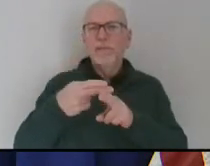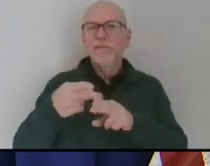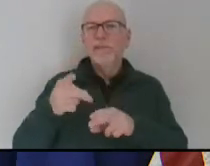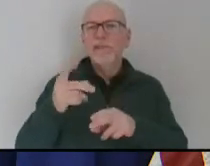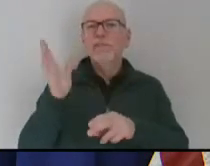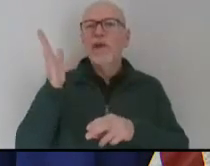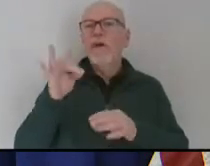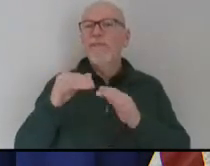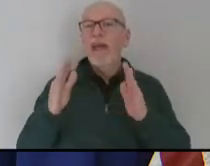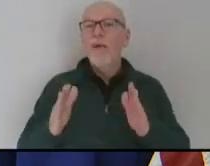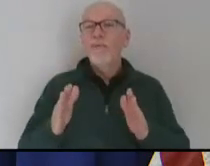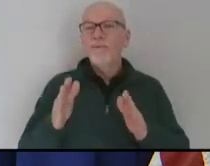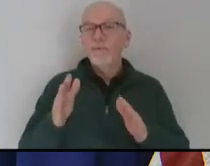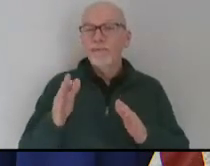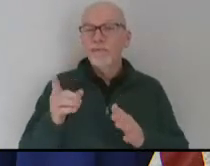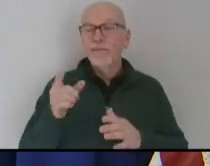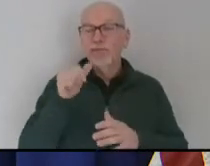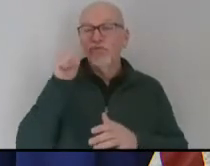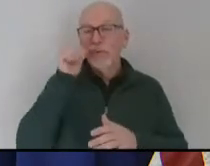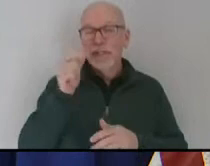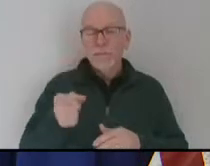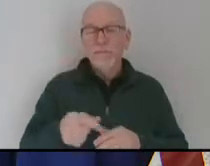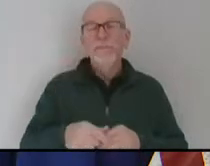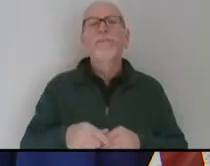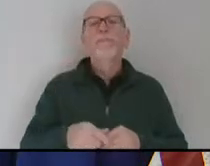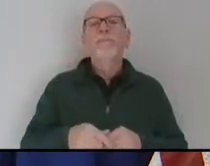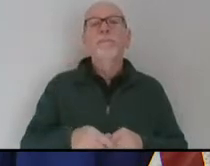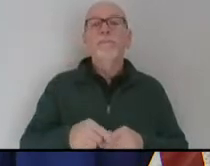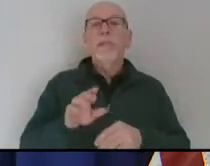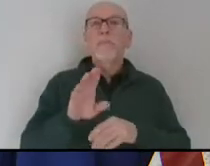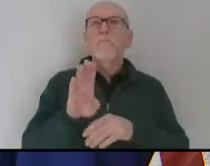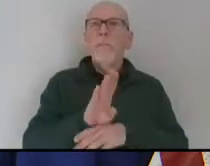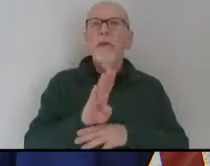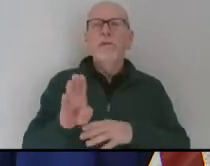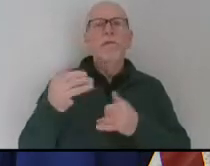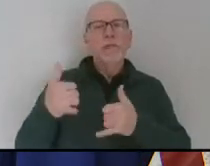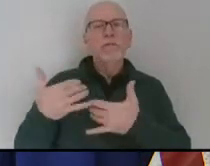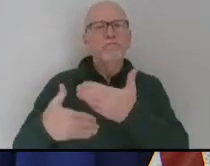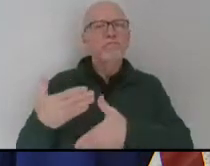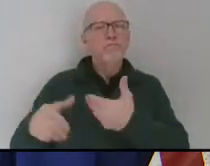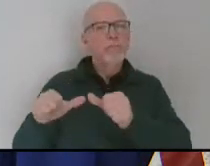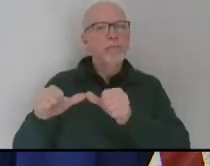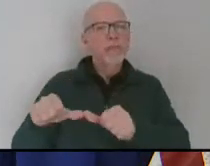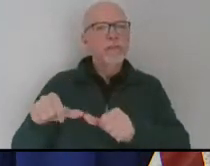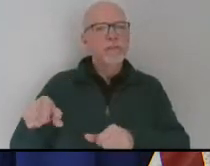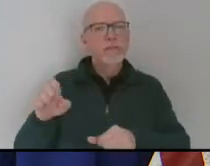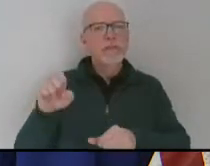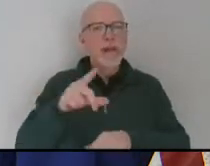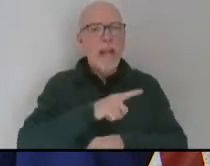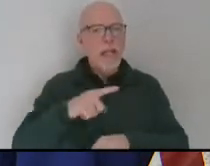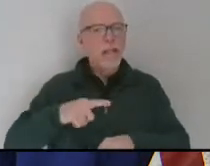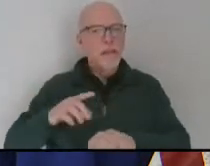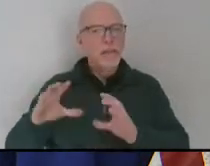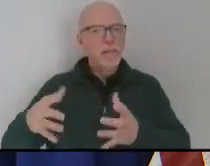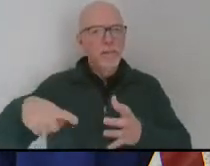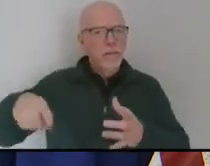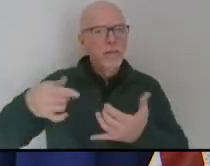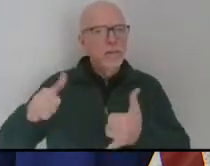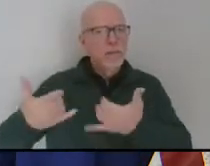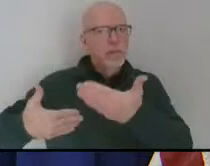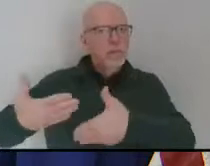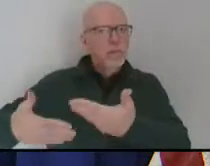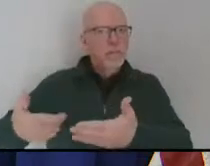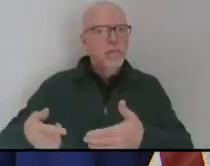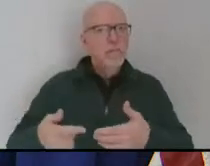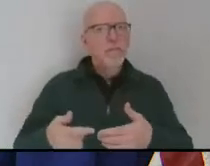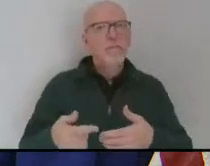yesterday. And so business has been continuing even on the legislative front, and